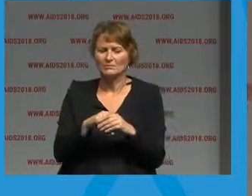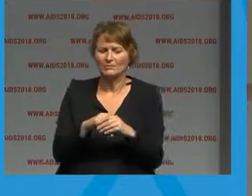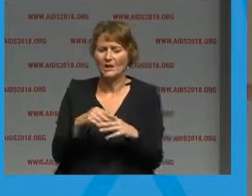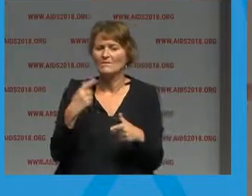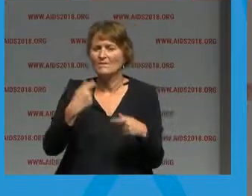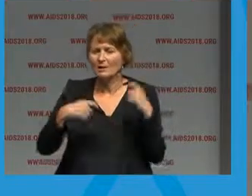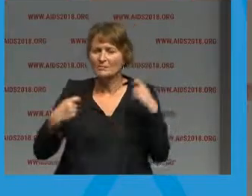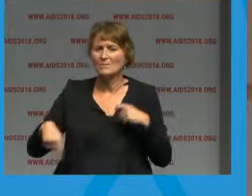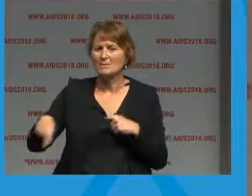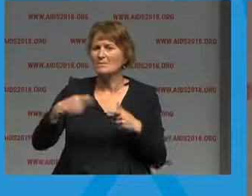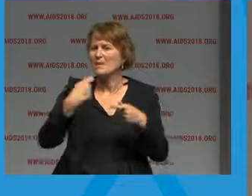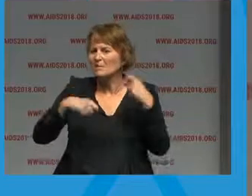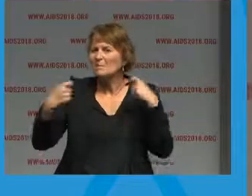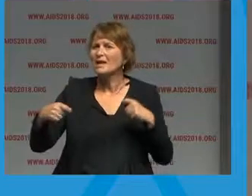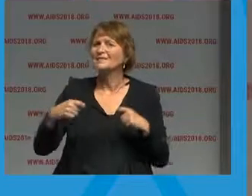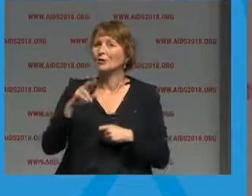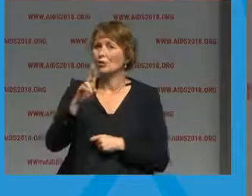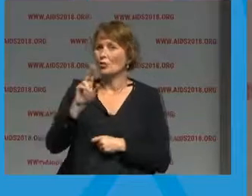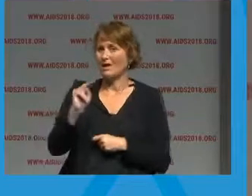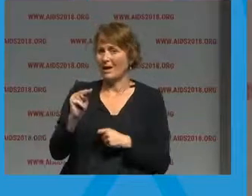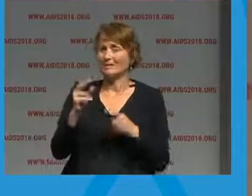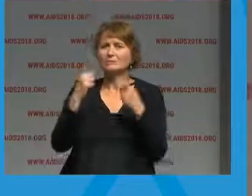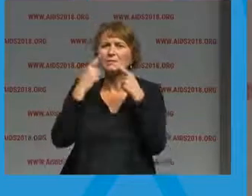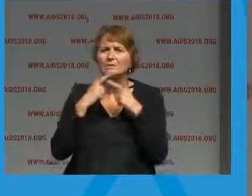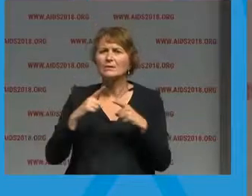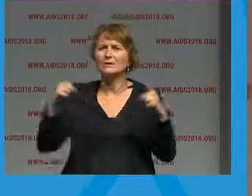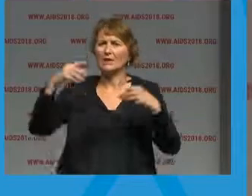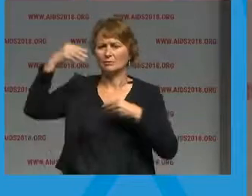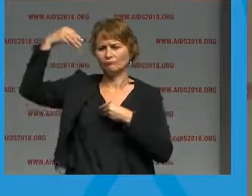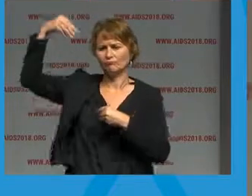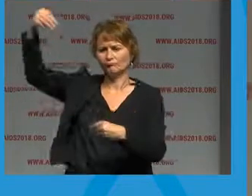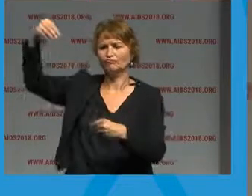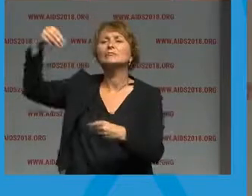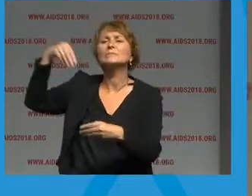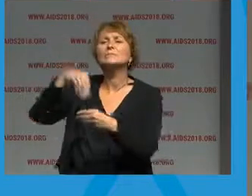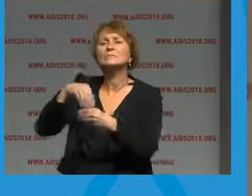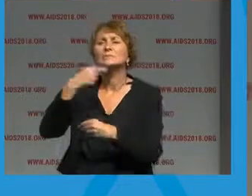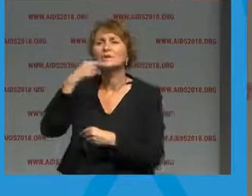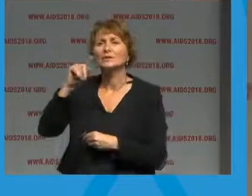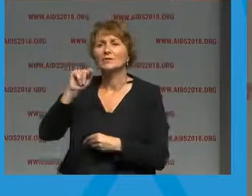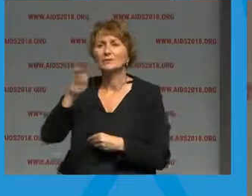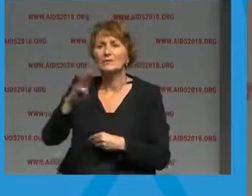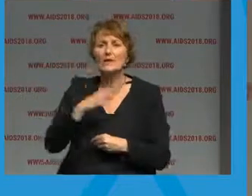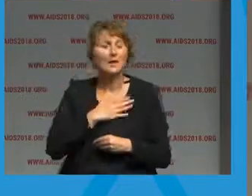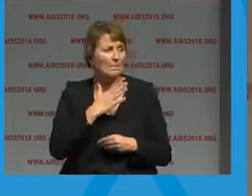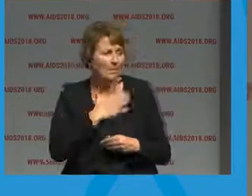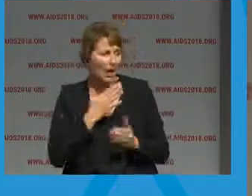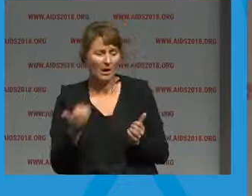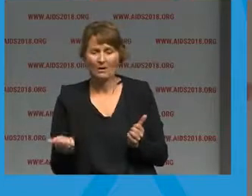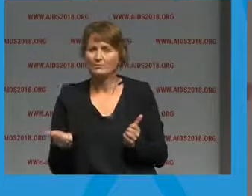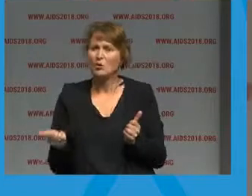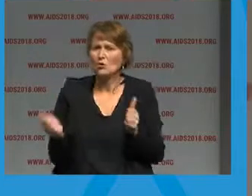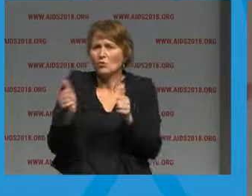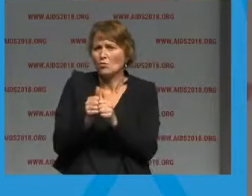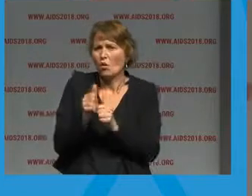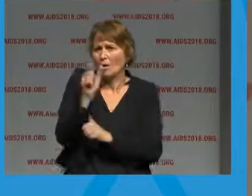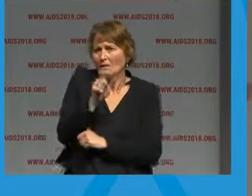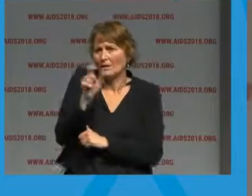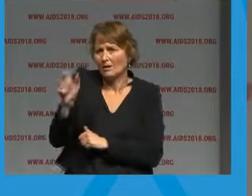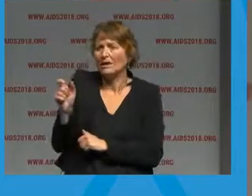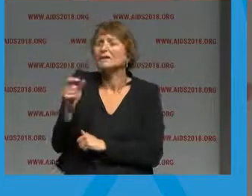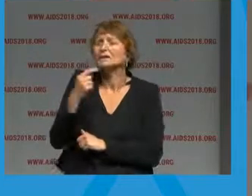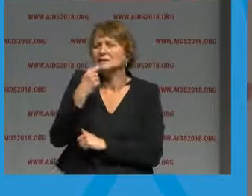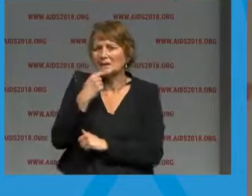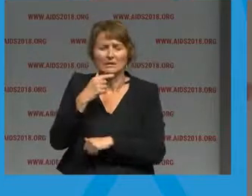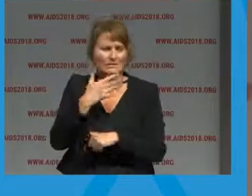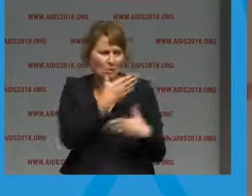TB. I would like to invite my colleagues to say a few words on that at this